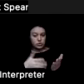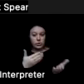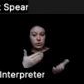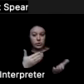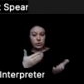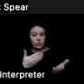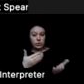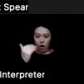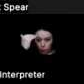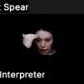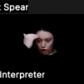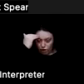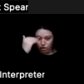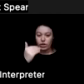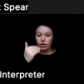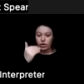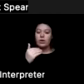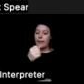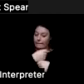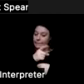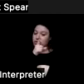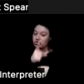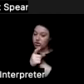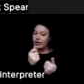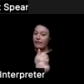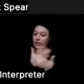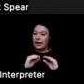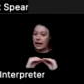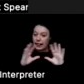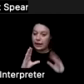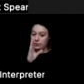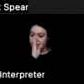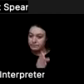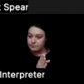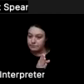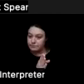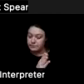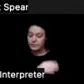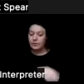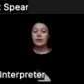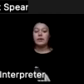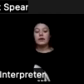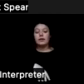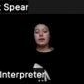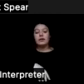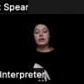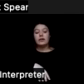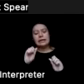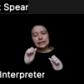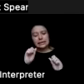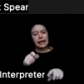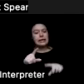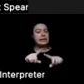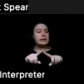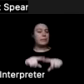to make the implicit explicit for them. And this changes depending on where you are, what environment you are,